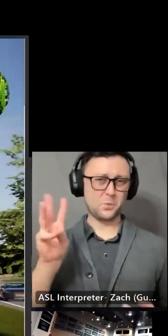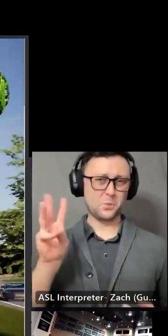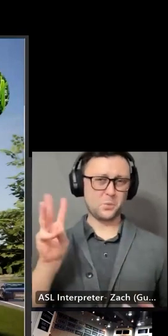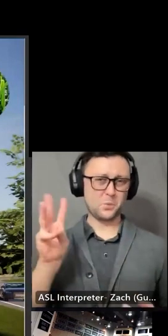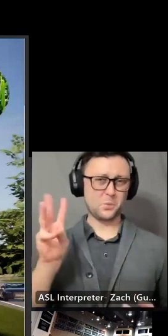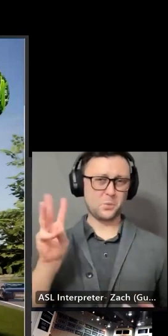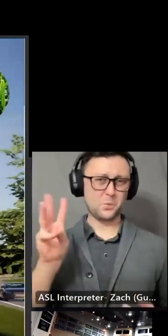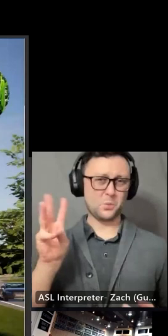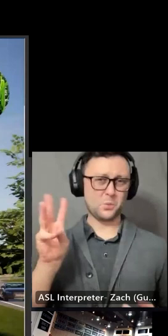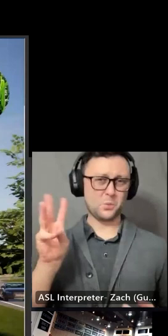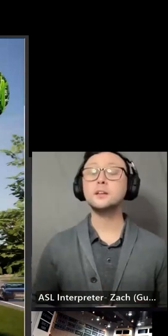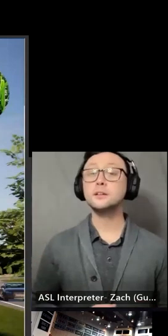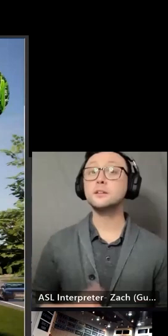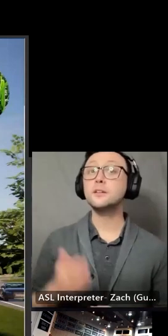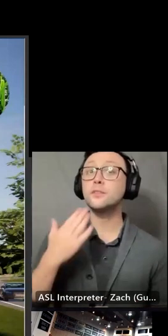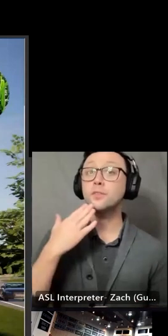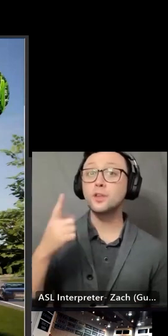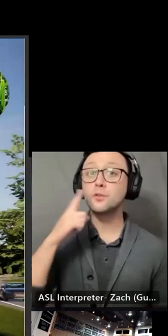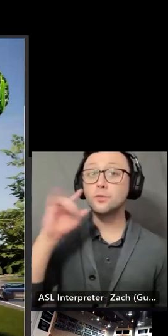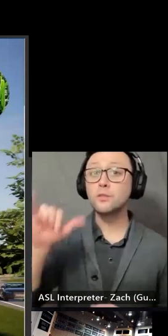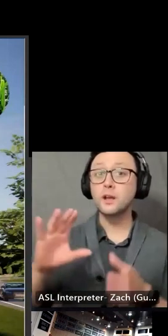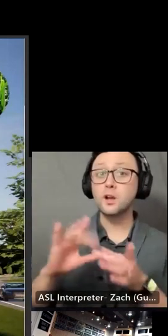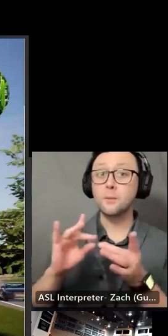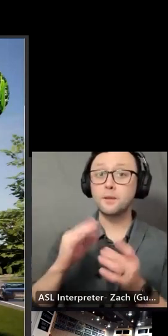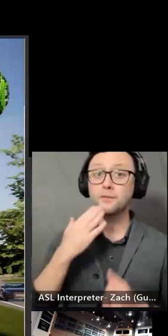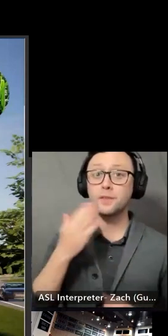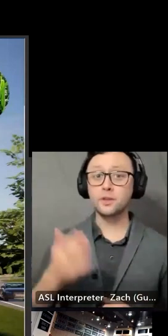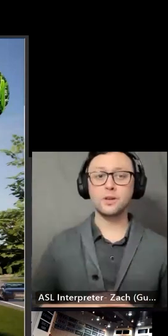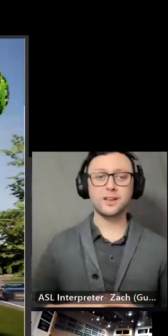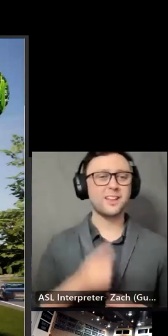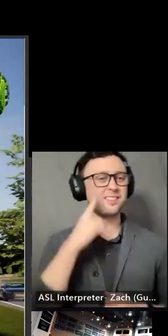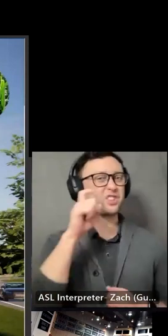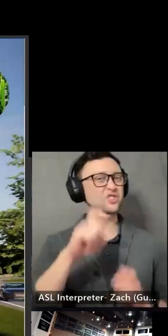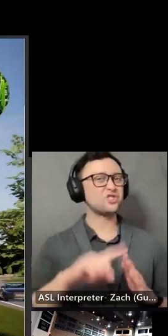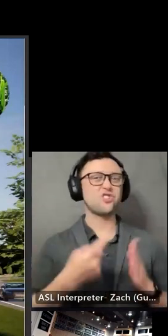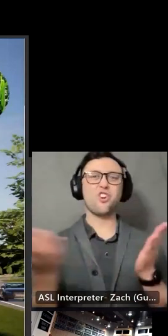Thank you. Thank you for your comments. Start all over. Yes.